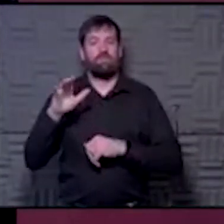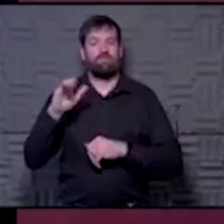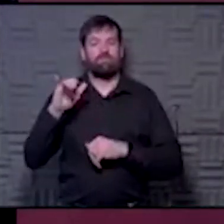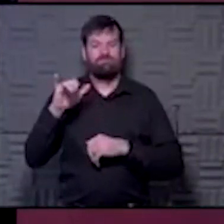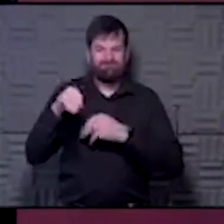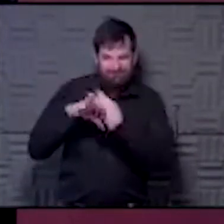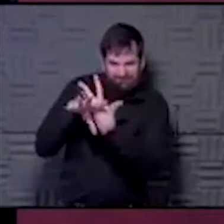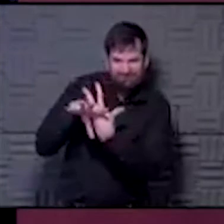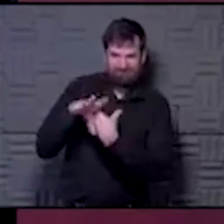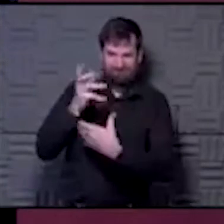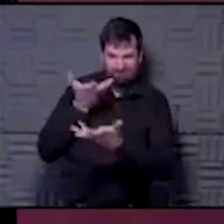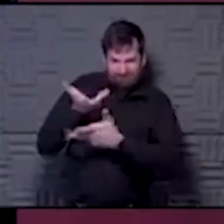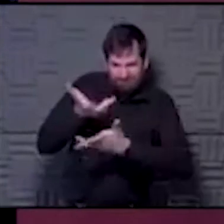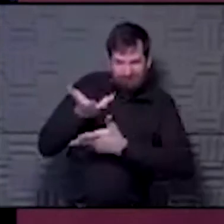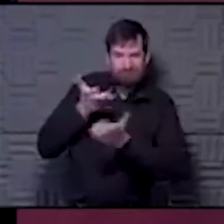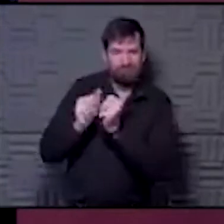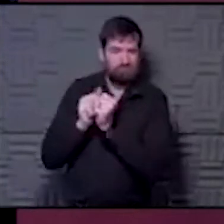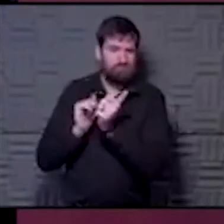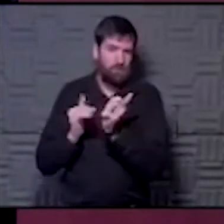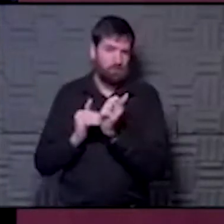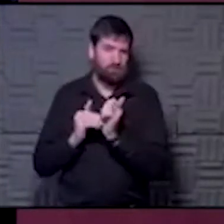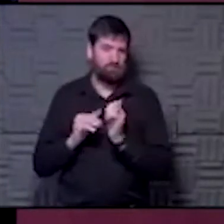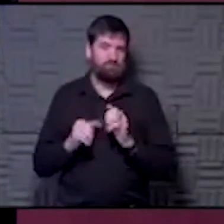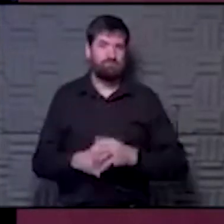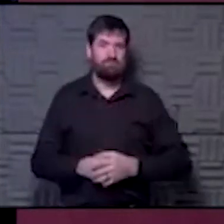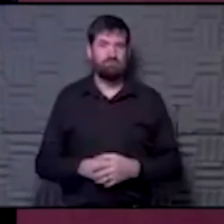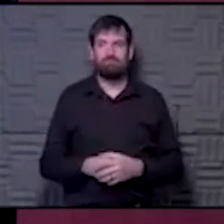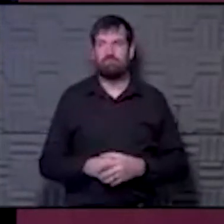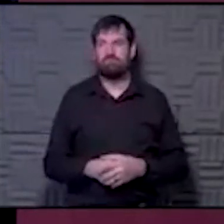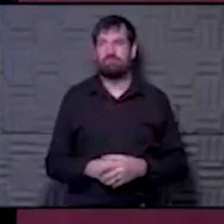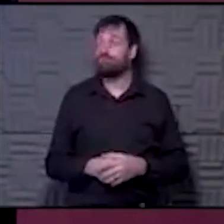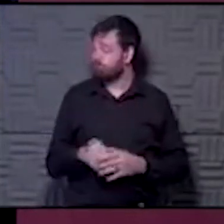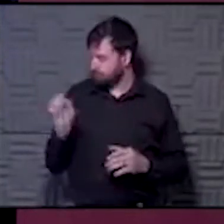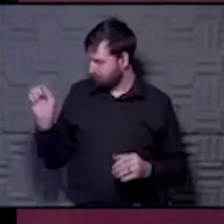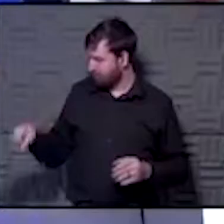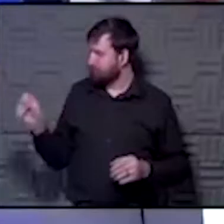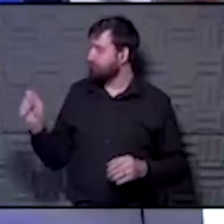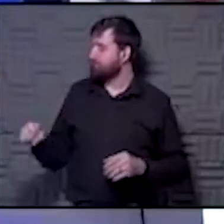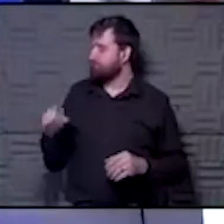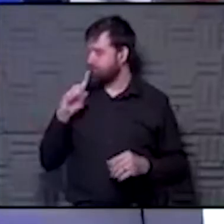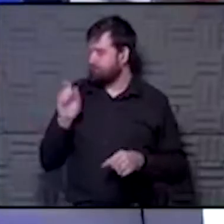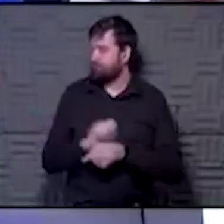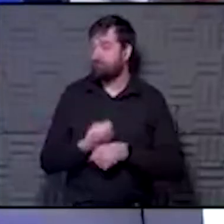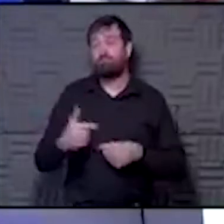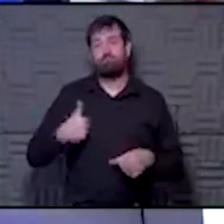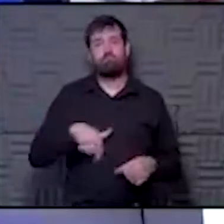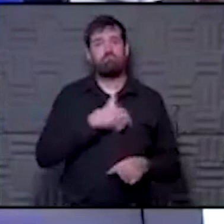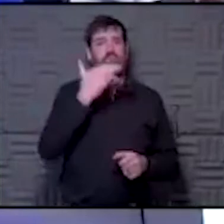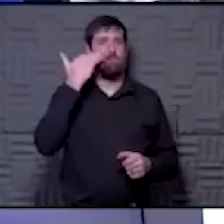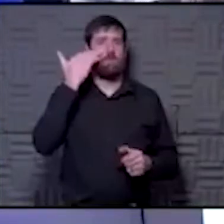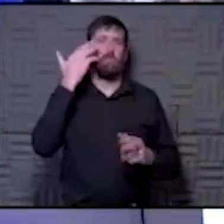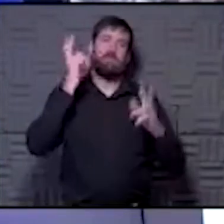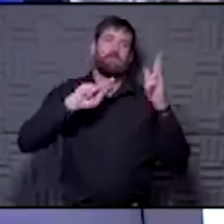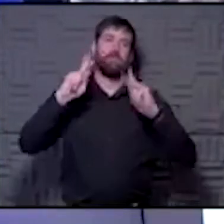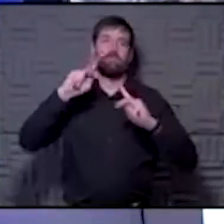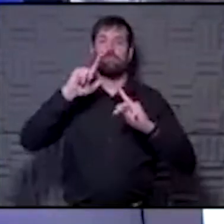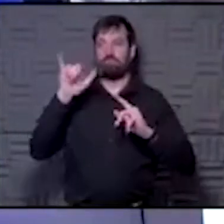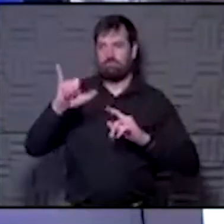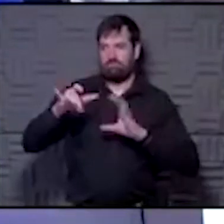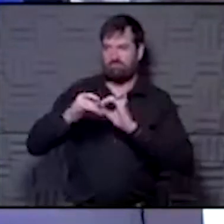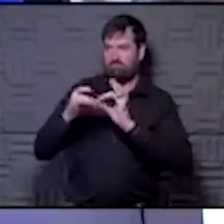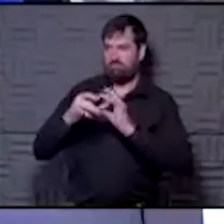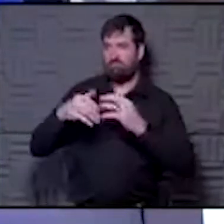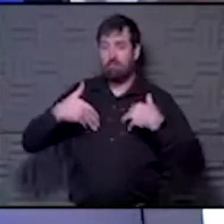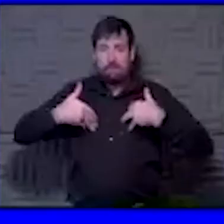get consulting right up front, and then we can get you in to get more stuff done if we need to. Yeah, absolutely. And we know that even people, like you said,